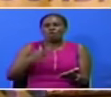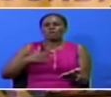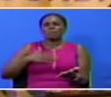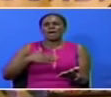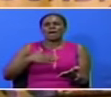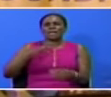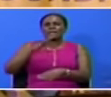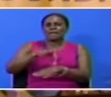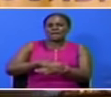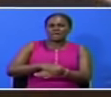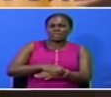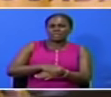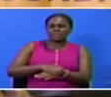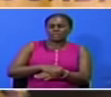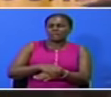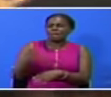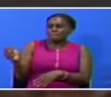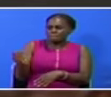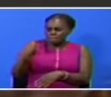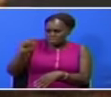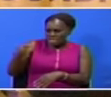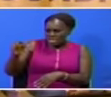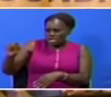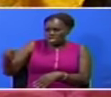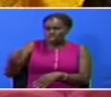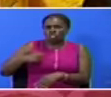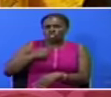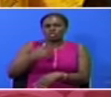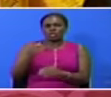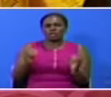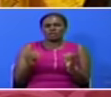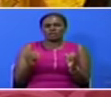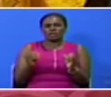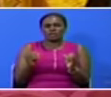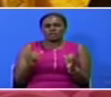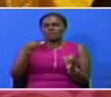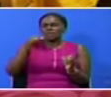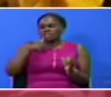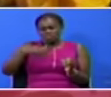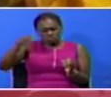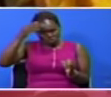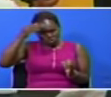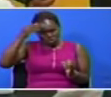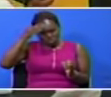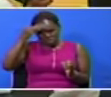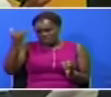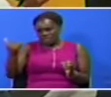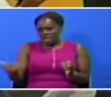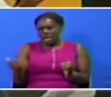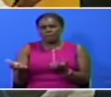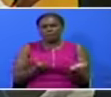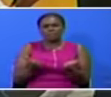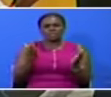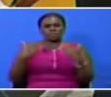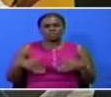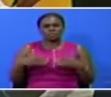she's earning, you know, she's raking in millions without any apology. Armed with their newly acquired knowledge, the young entrepreneurs will be